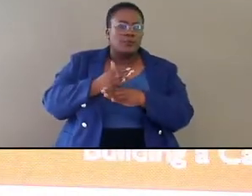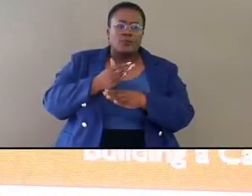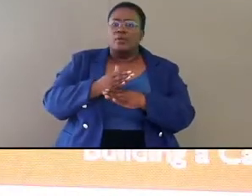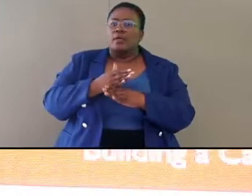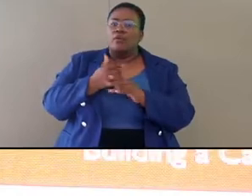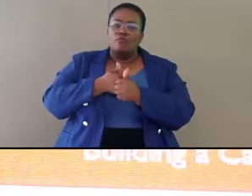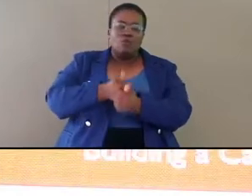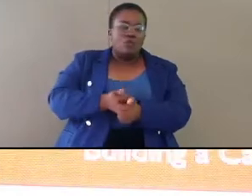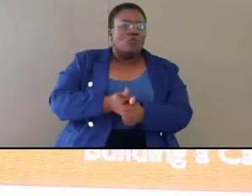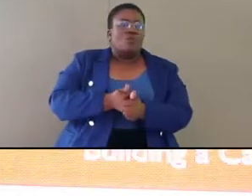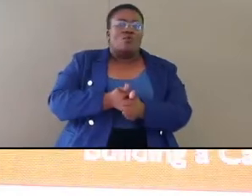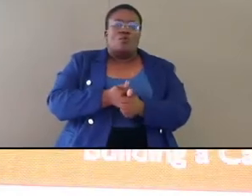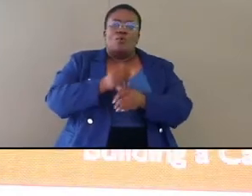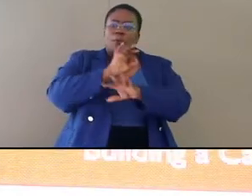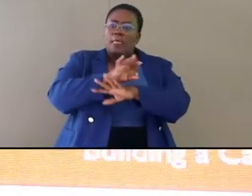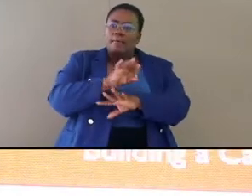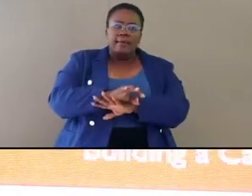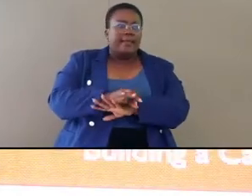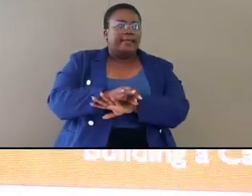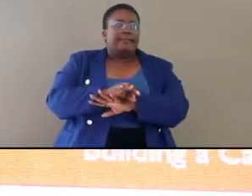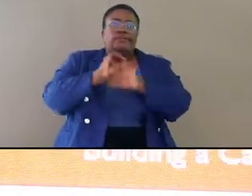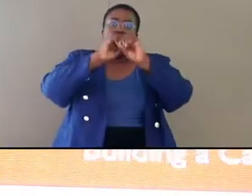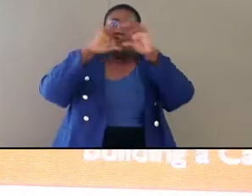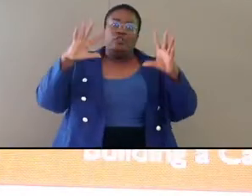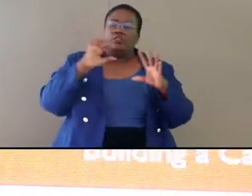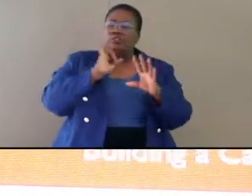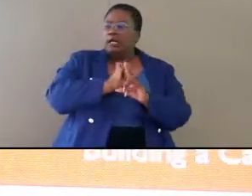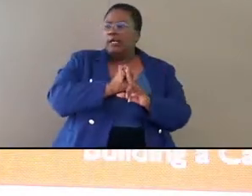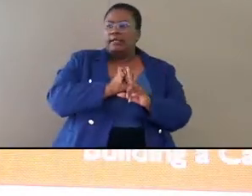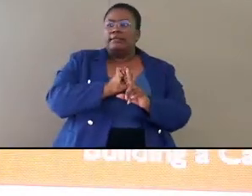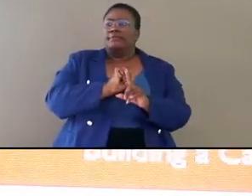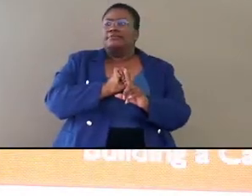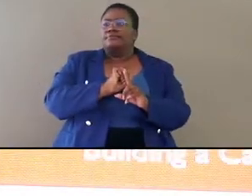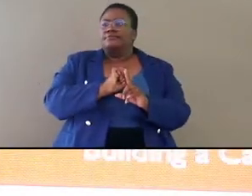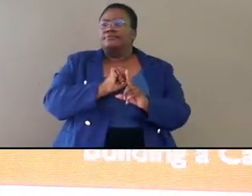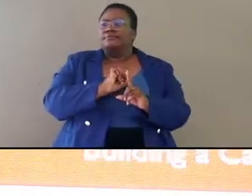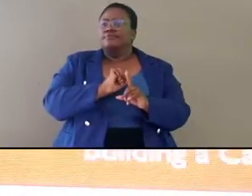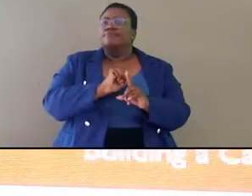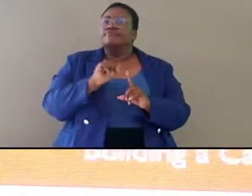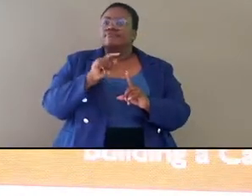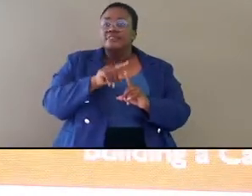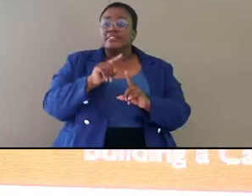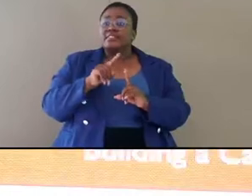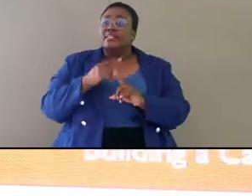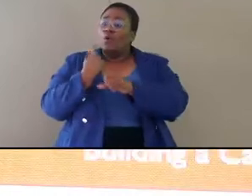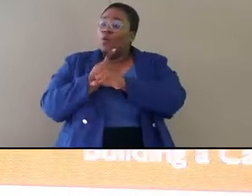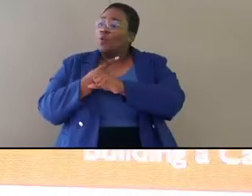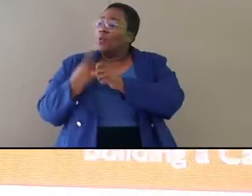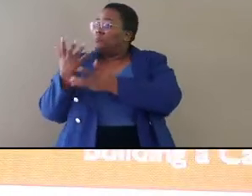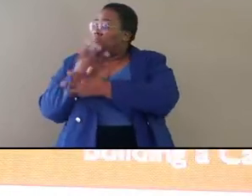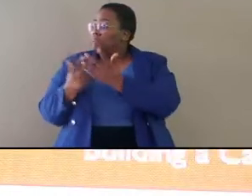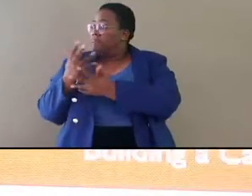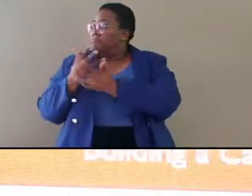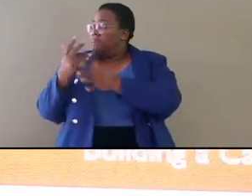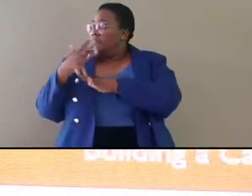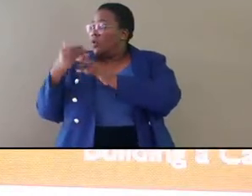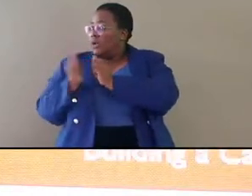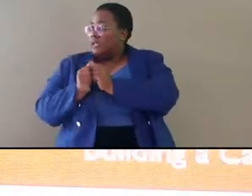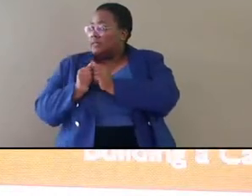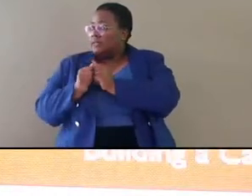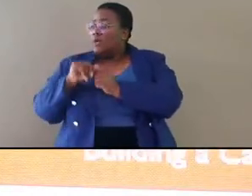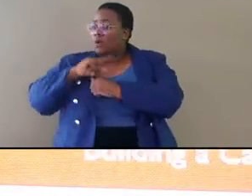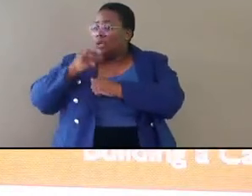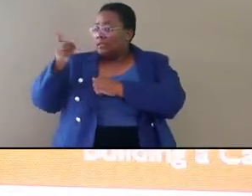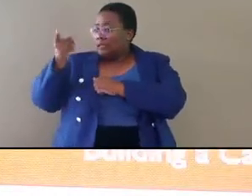carrying. And you heard her saying that, you know, she dances with the colleagues, because she